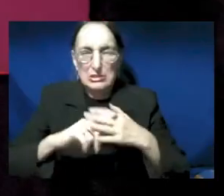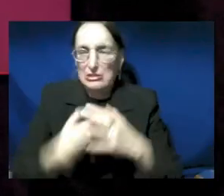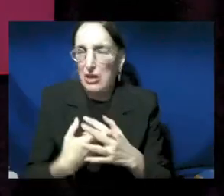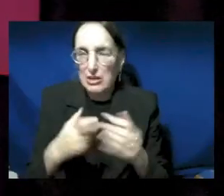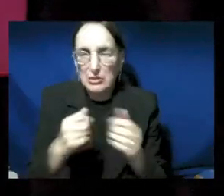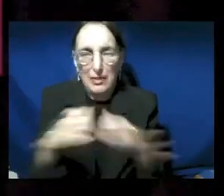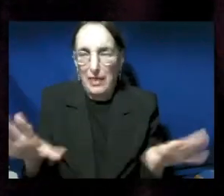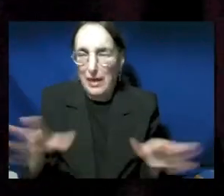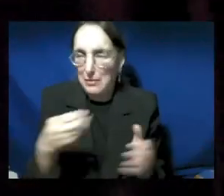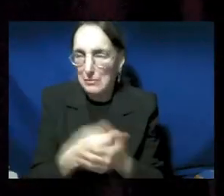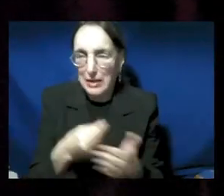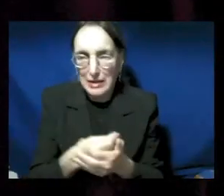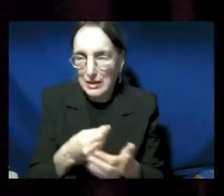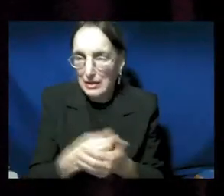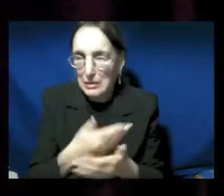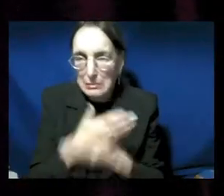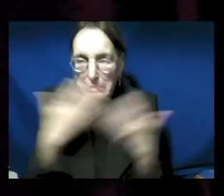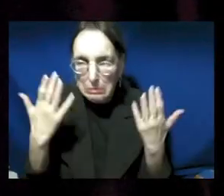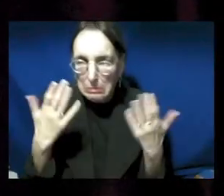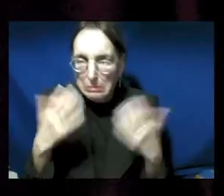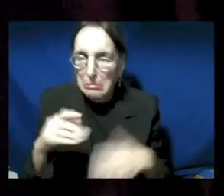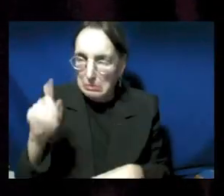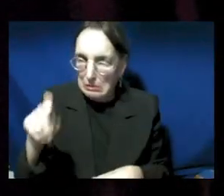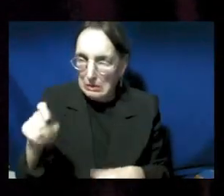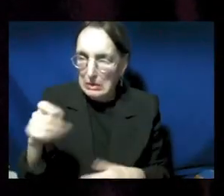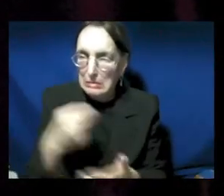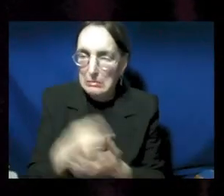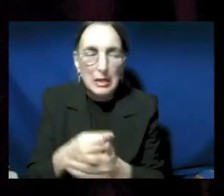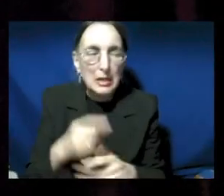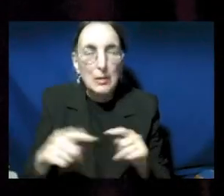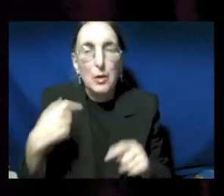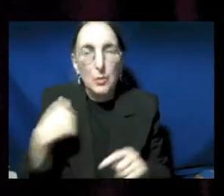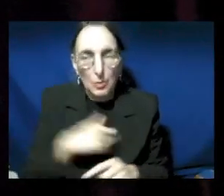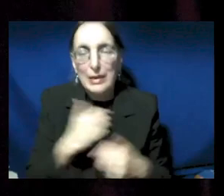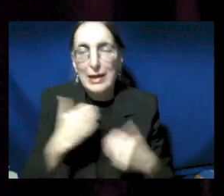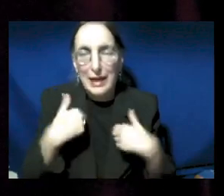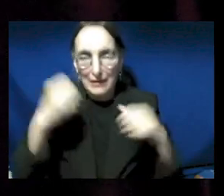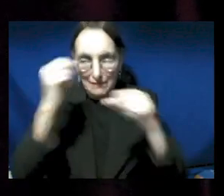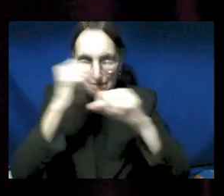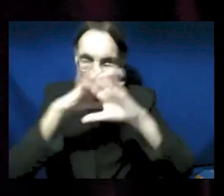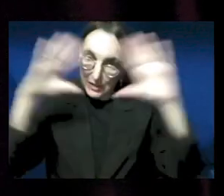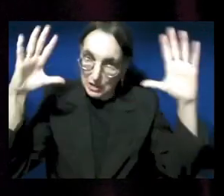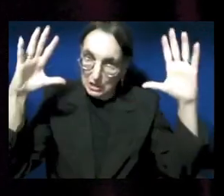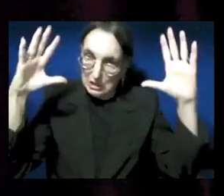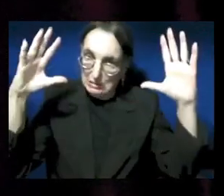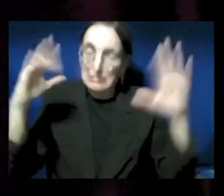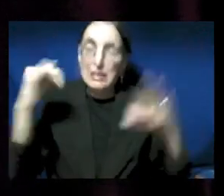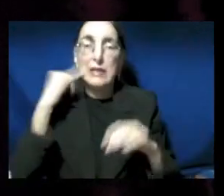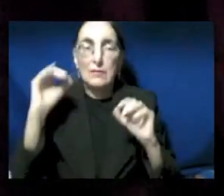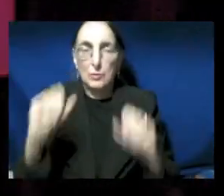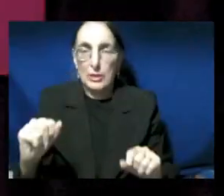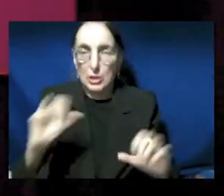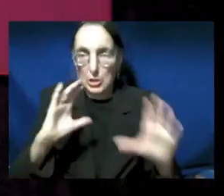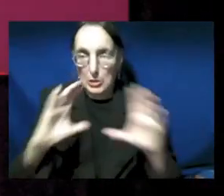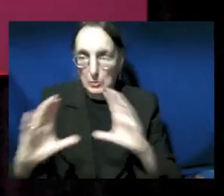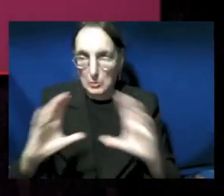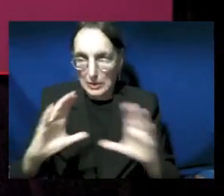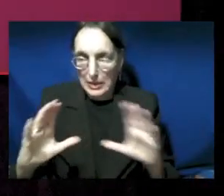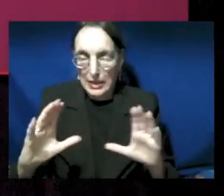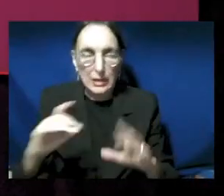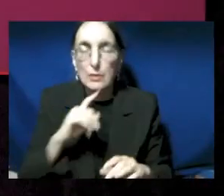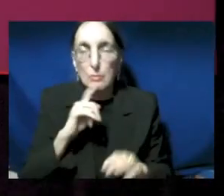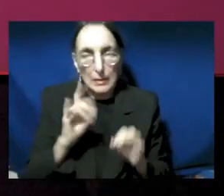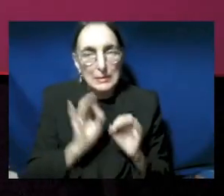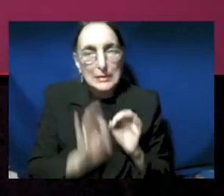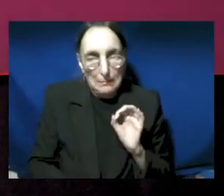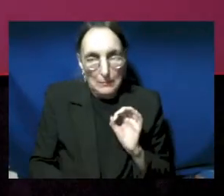we knew is we knew that we actually had a vision that if we could actually communicate and really be simple, we were very simple about what we wanted